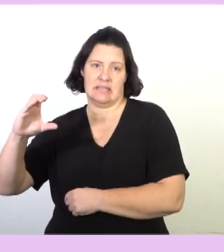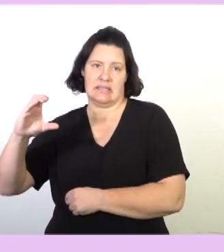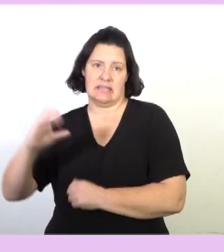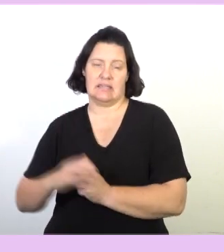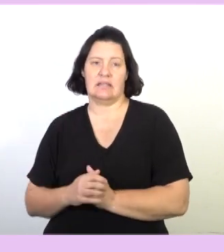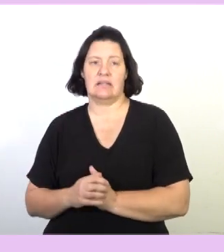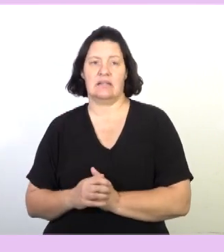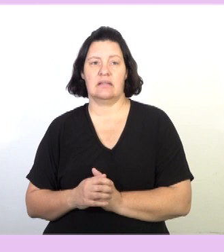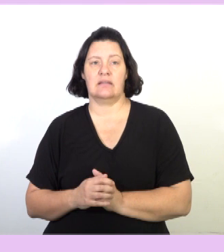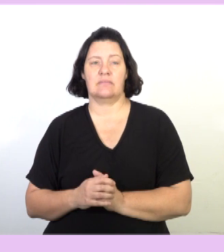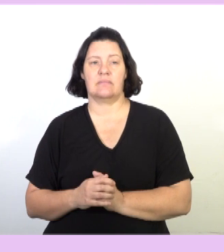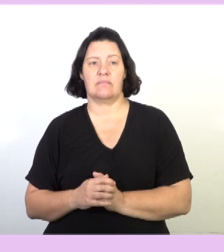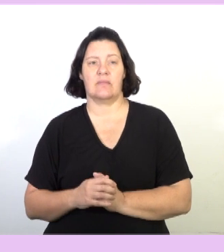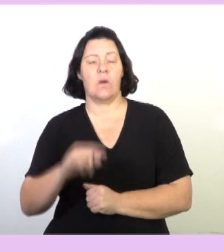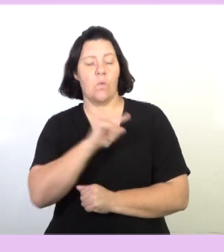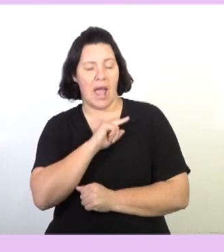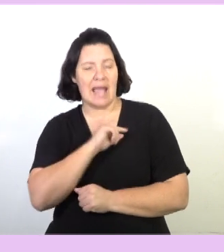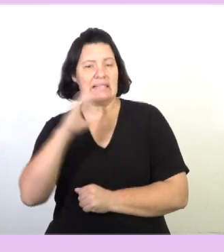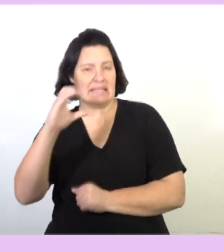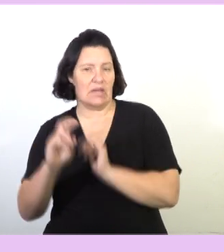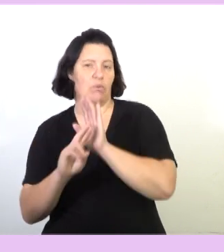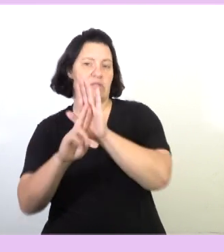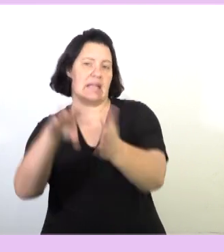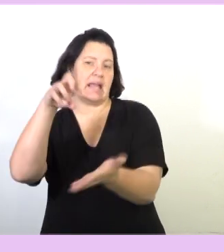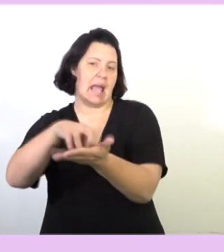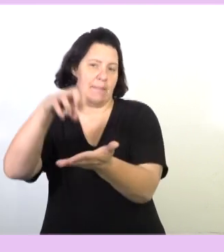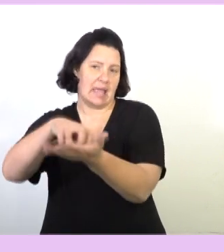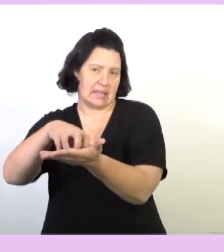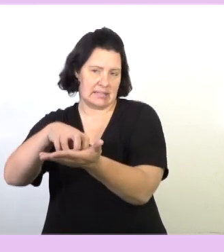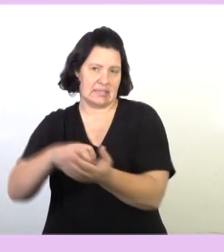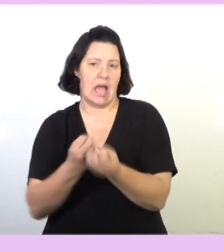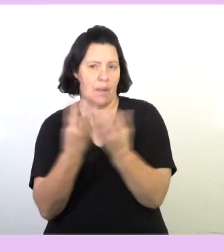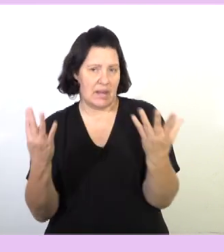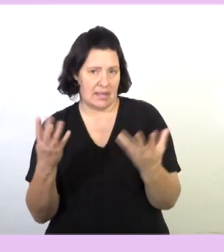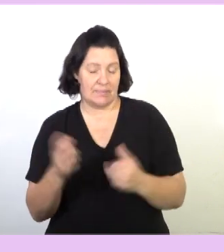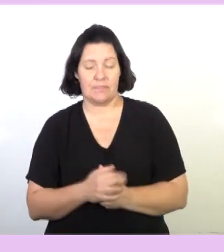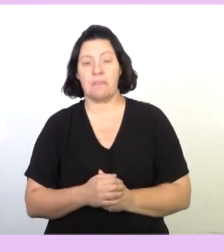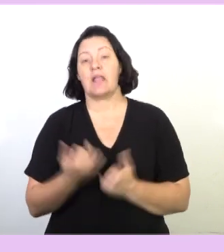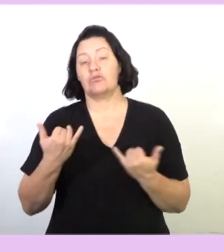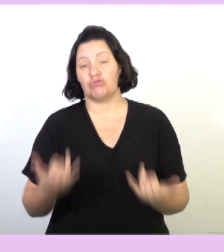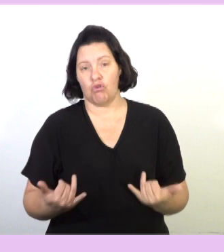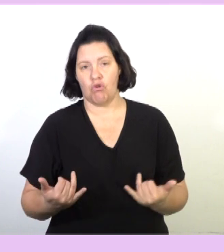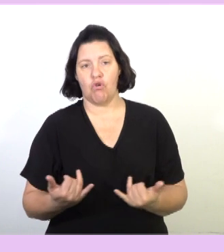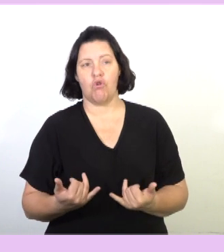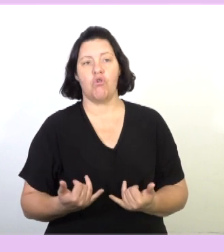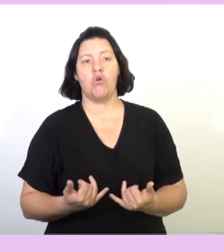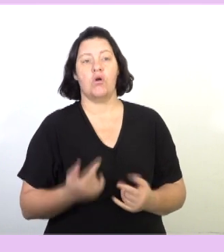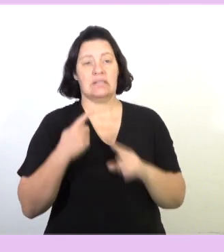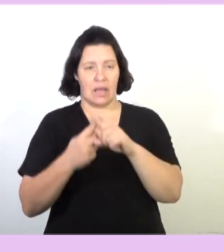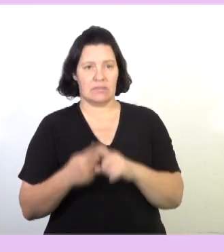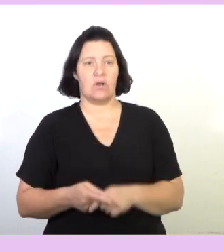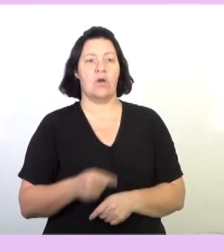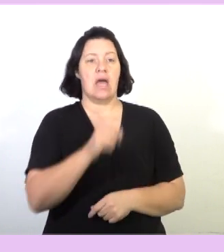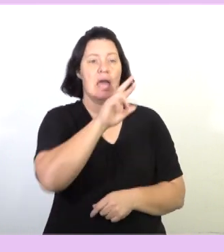sell? I'm going to replace it with C because C represents the number of cupcakes. So we multiply the two, we